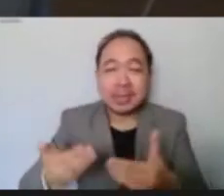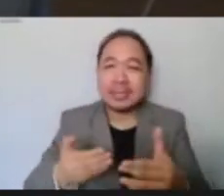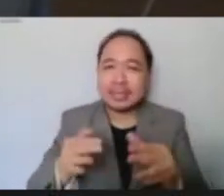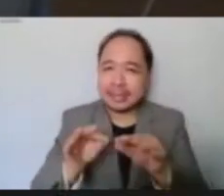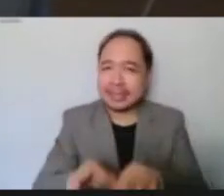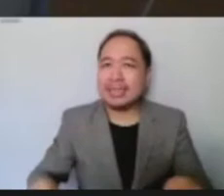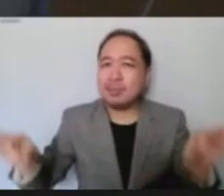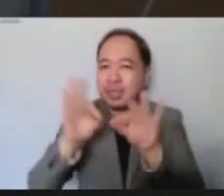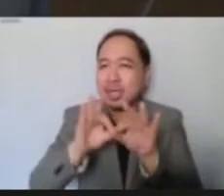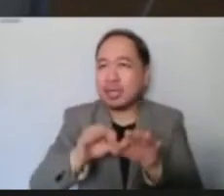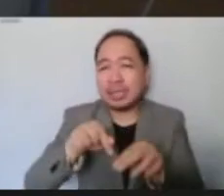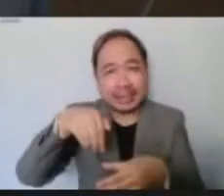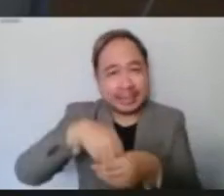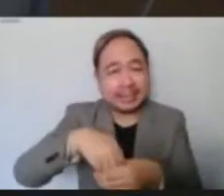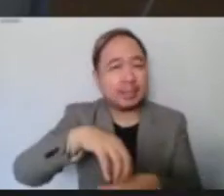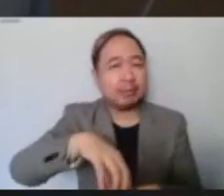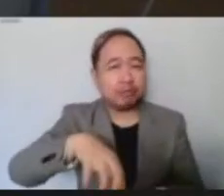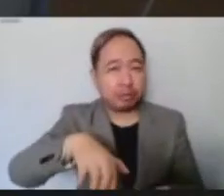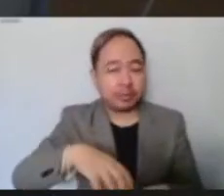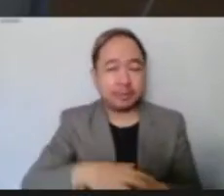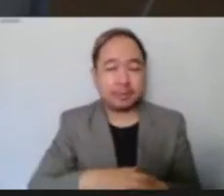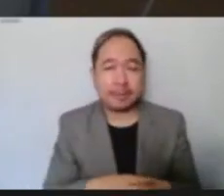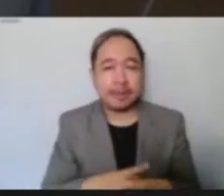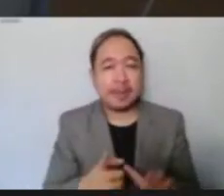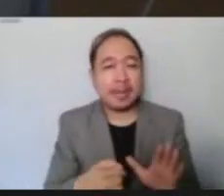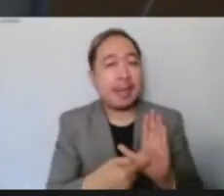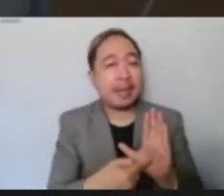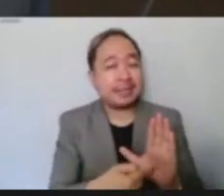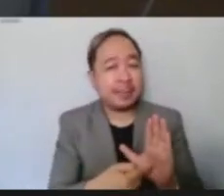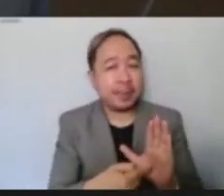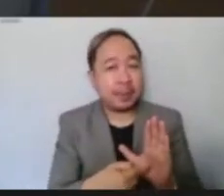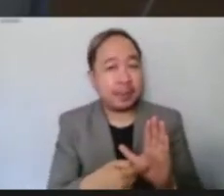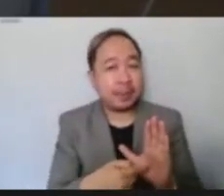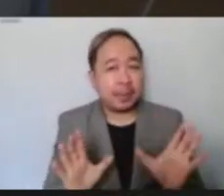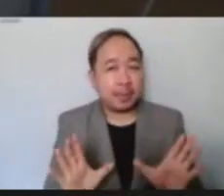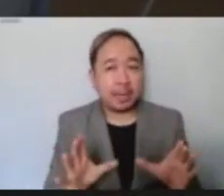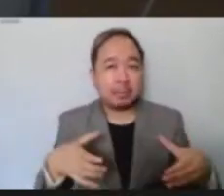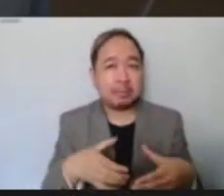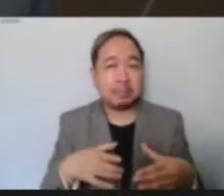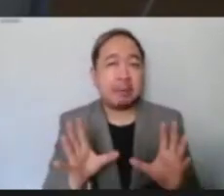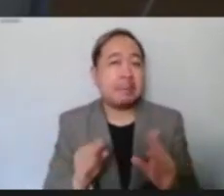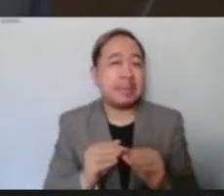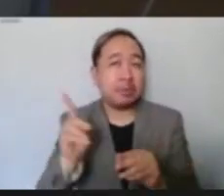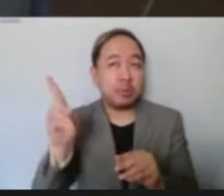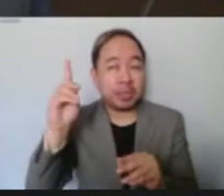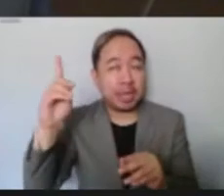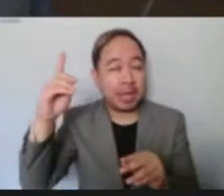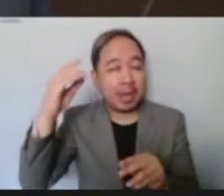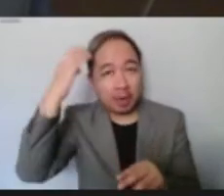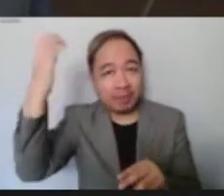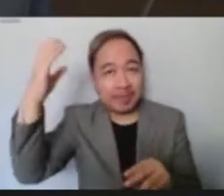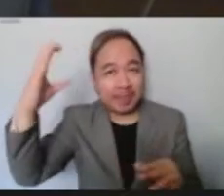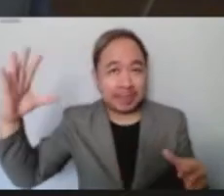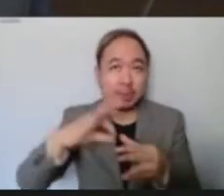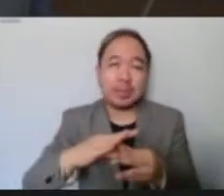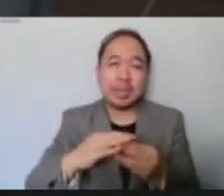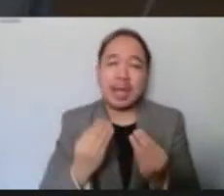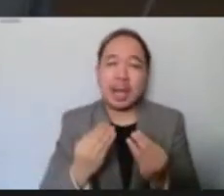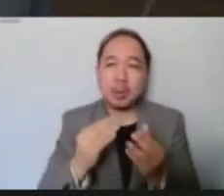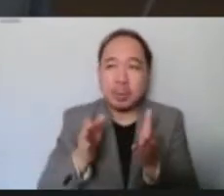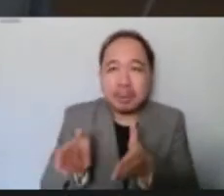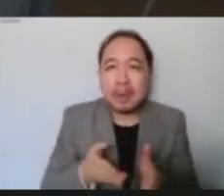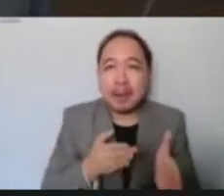domestically for example does us we think that the central government can play a key role in developing illegal framework